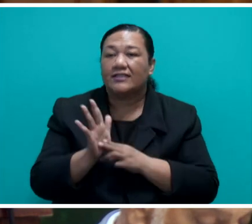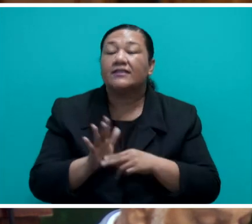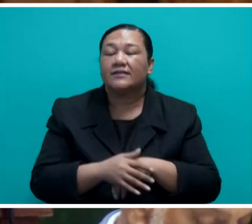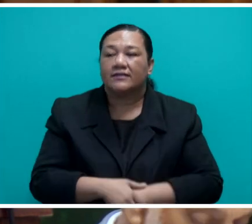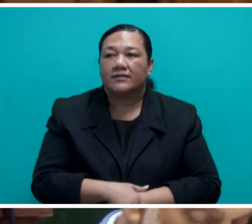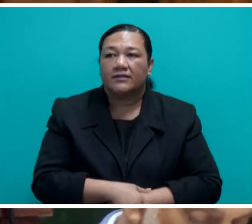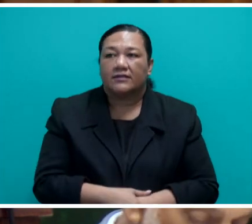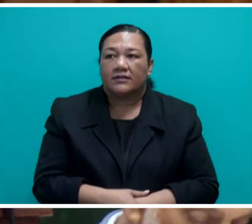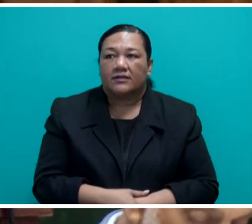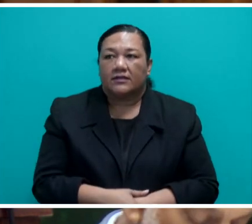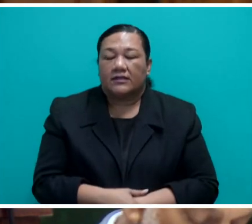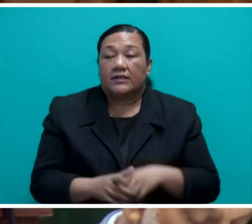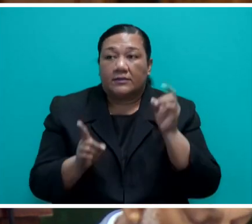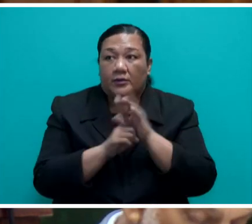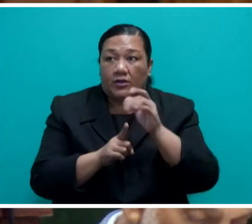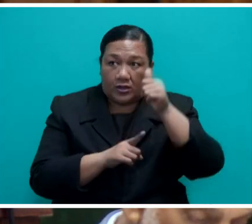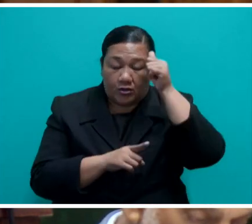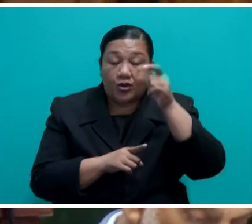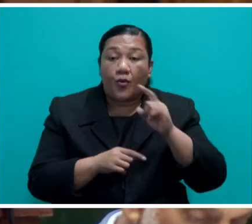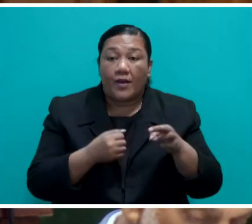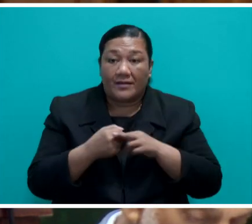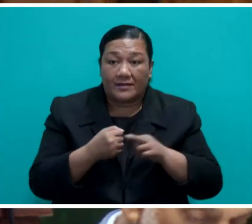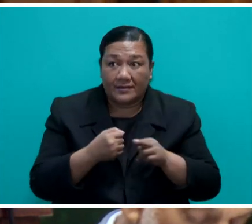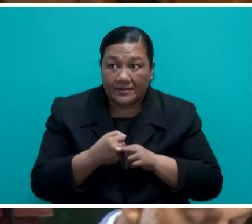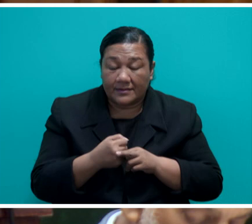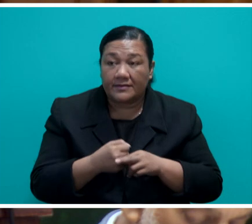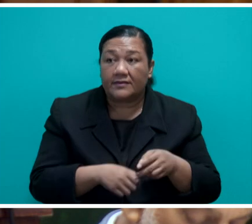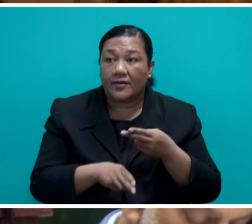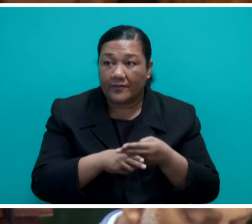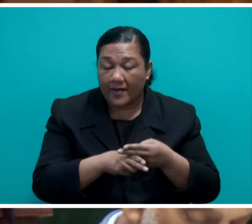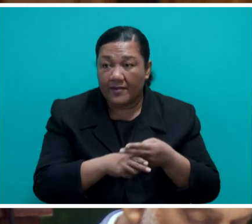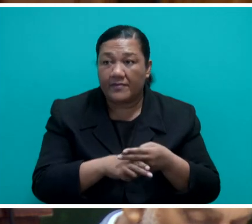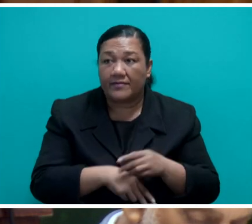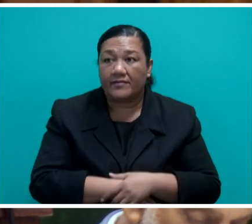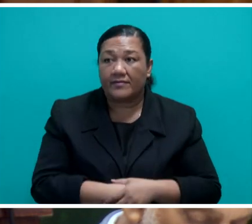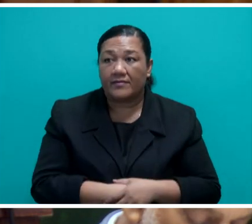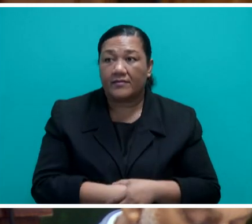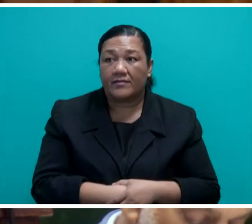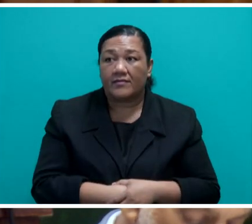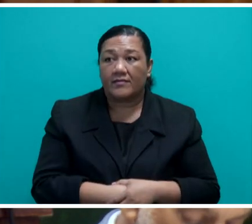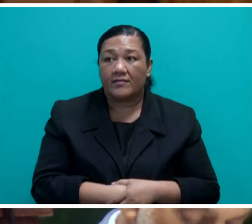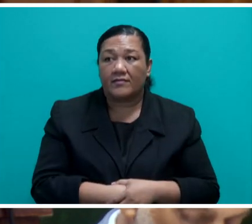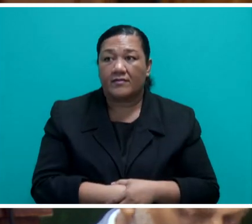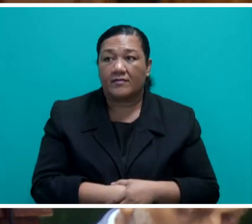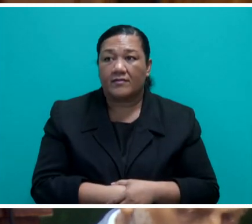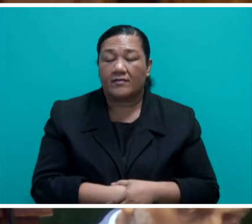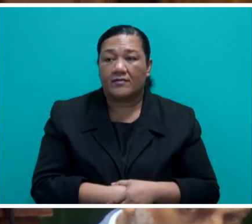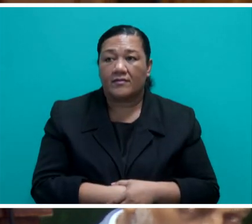It is important to note that the maintenance of farm drains that discharge into these main drains